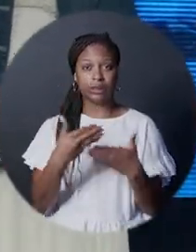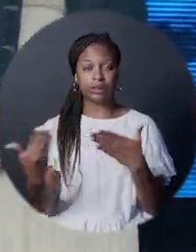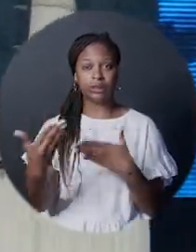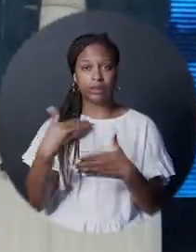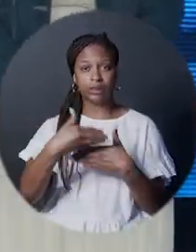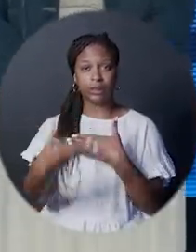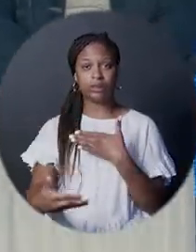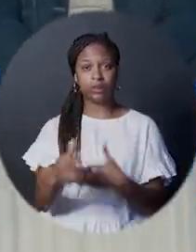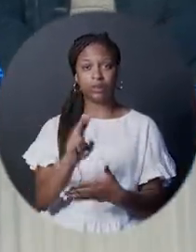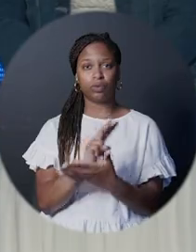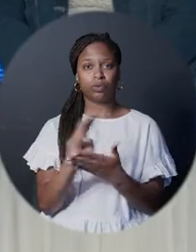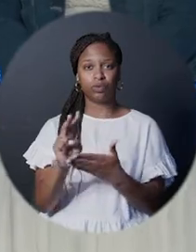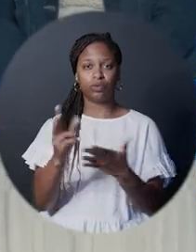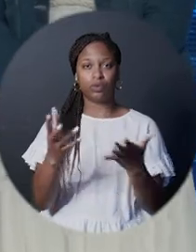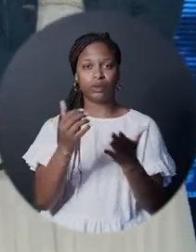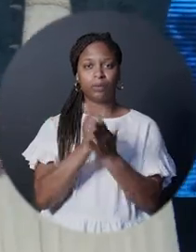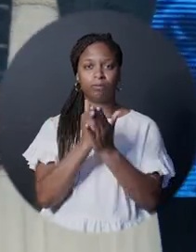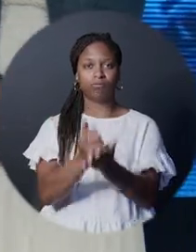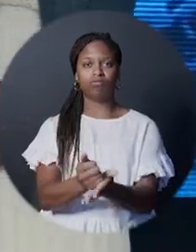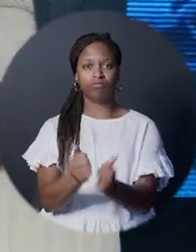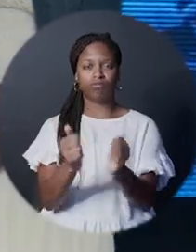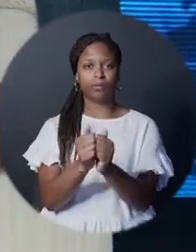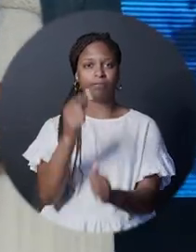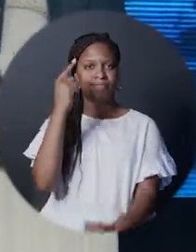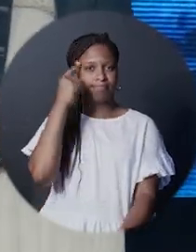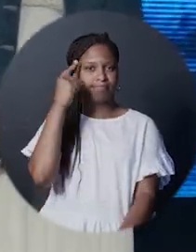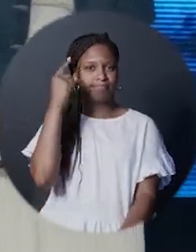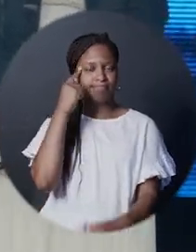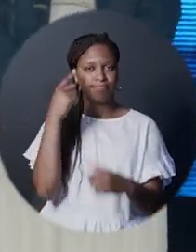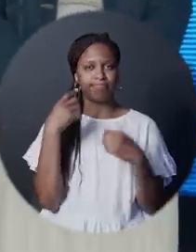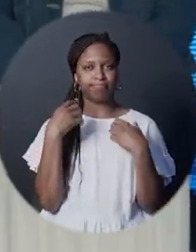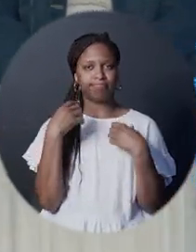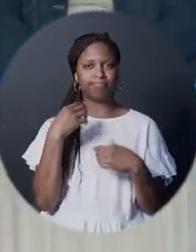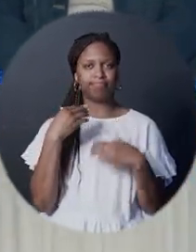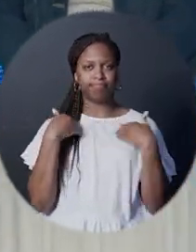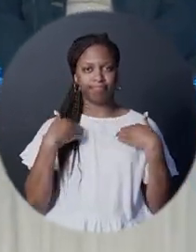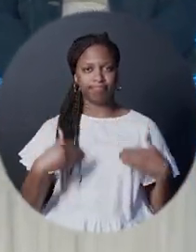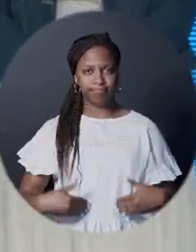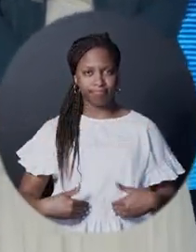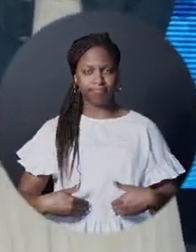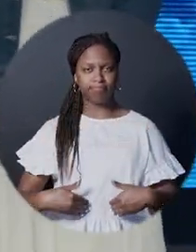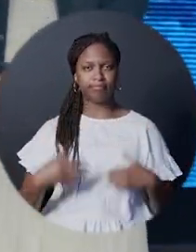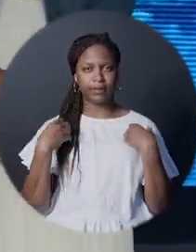if you listen to me over the next 2 weeks, I am going to help you with your mental health.